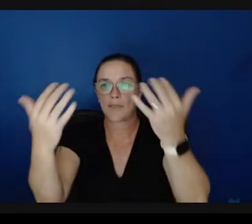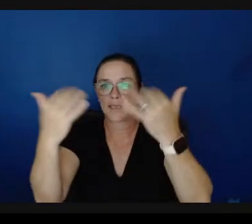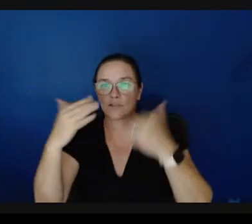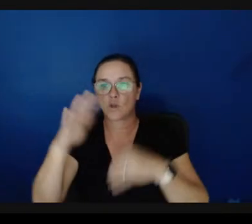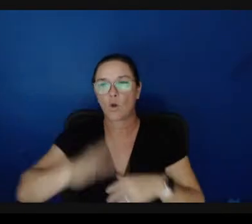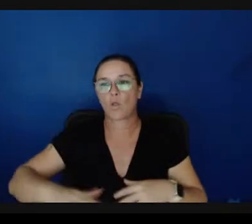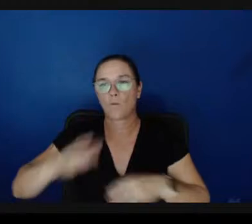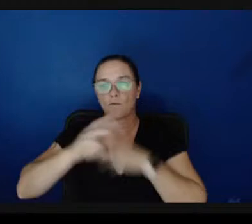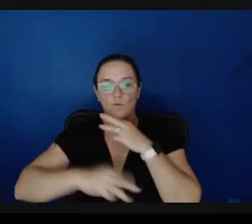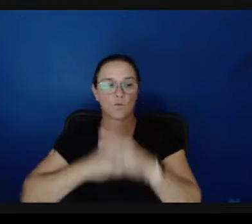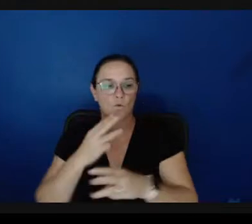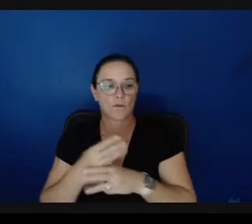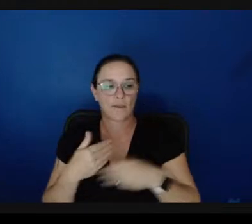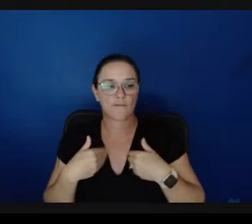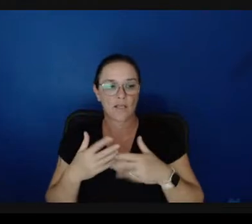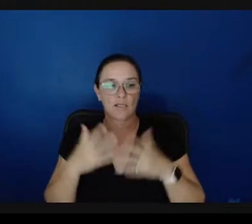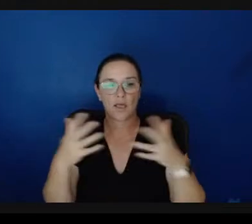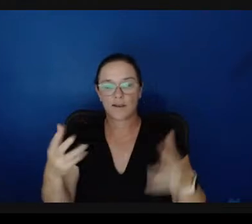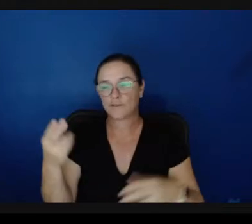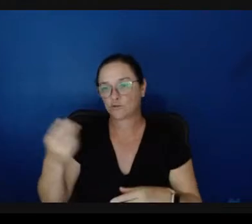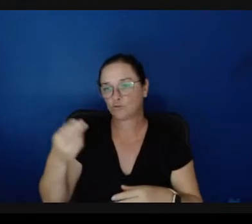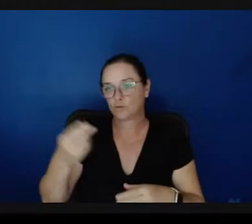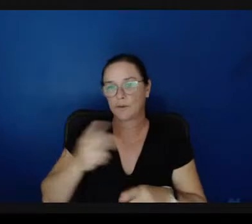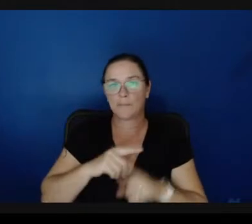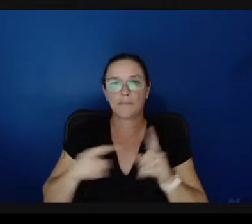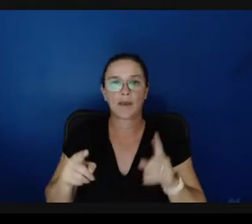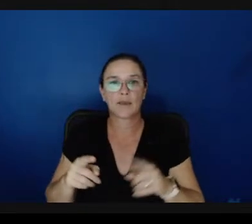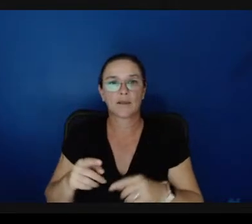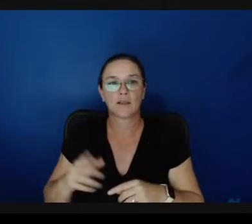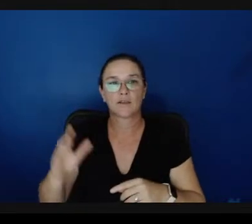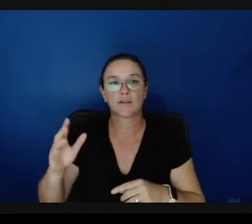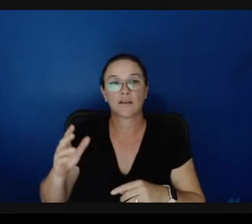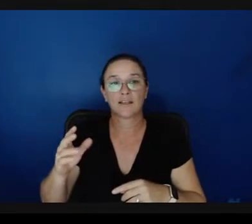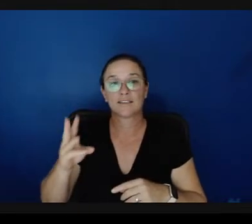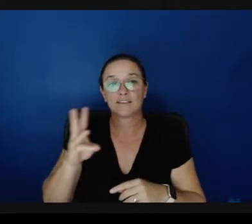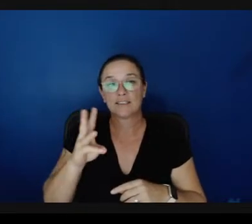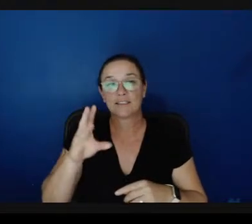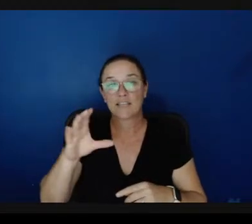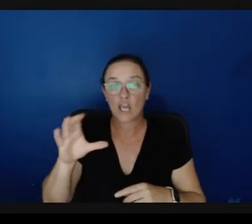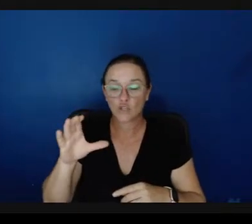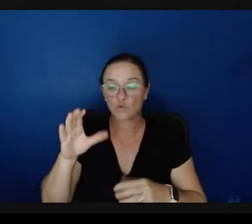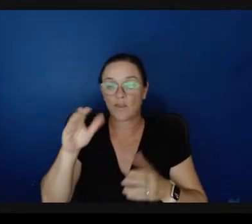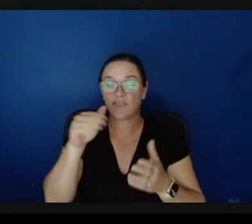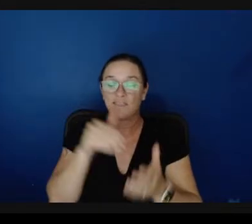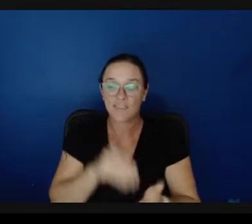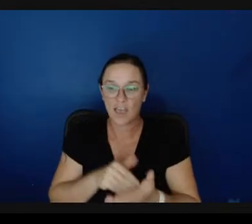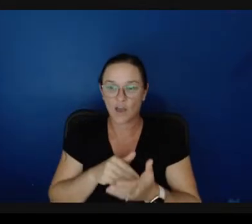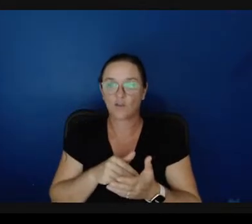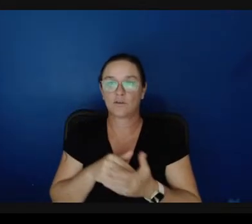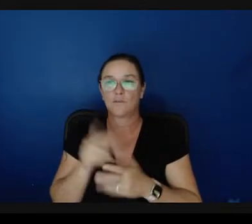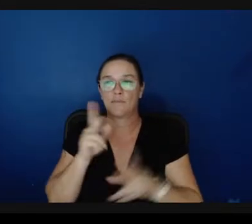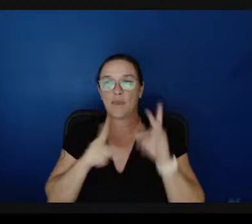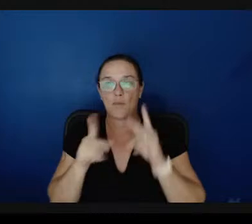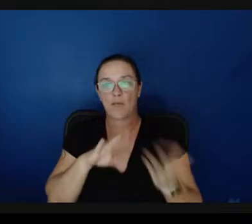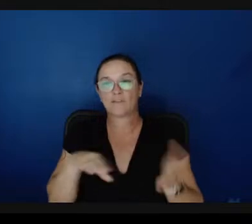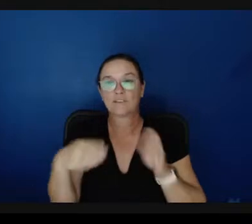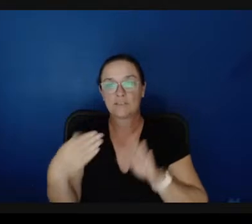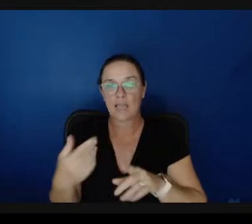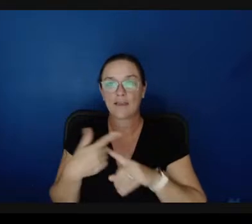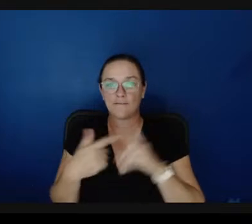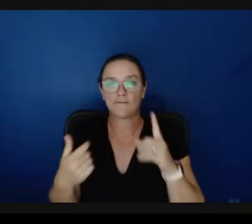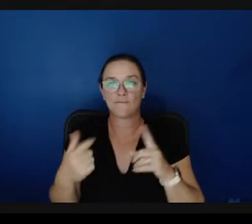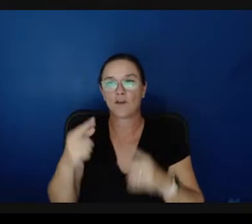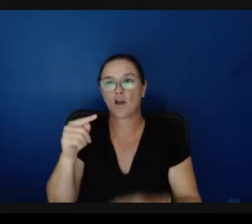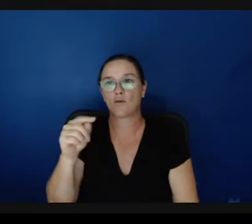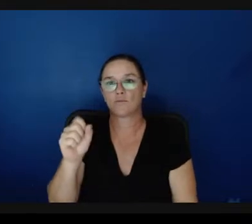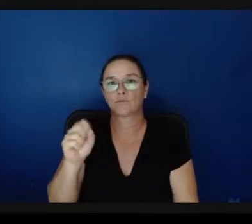of history. Don't know if you know this, but in historical data, 600,000 lives have been lost to tsunamis. And Nathan Becker from